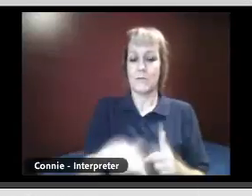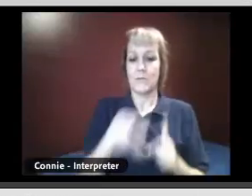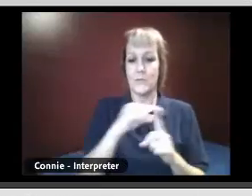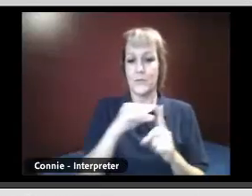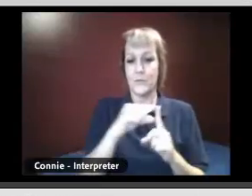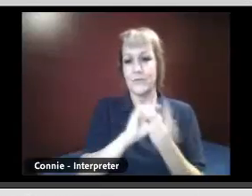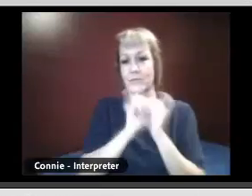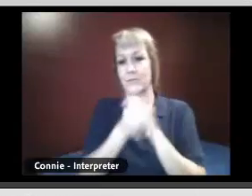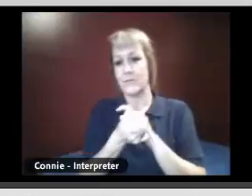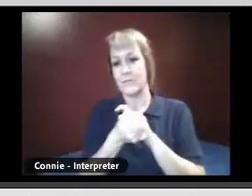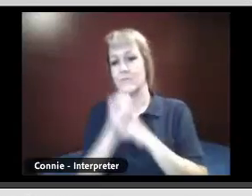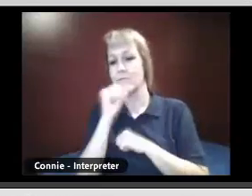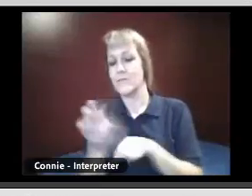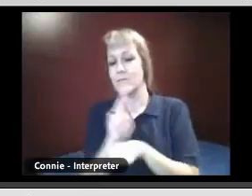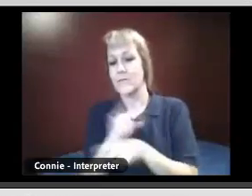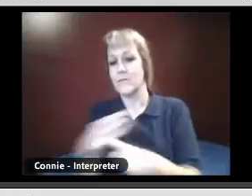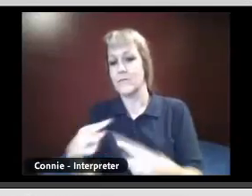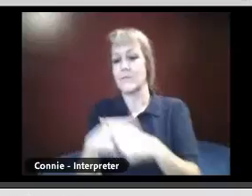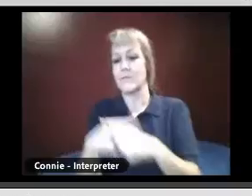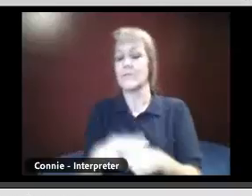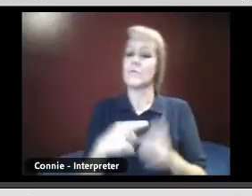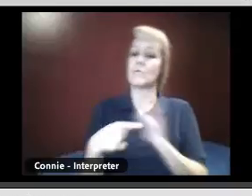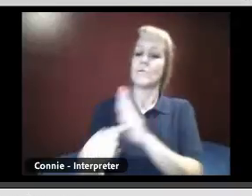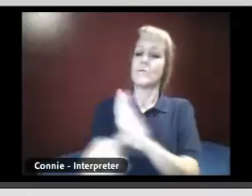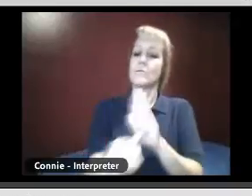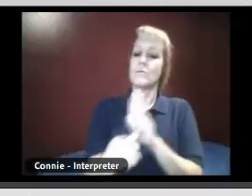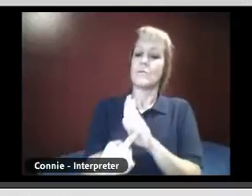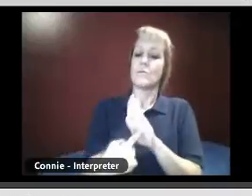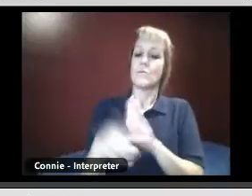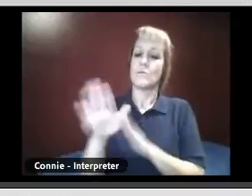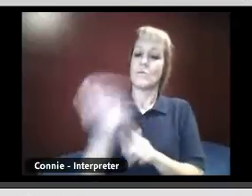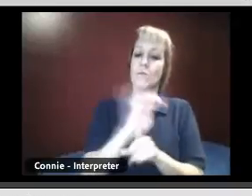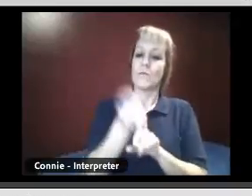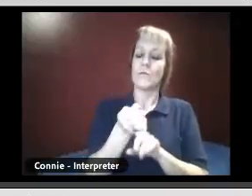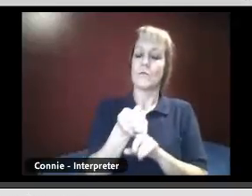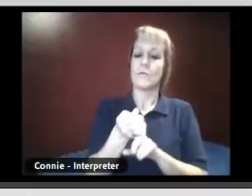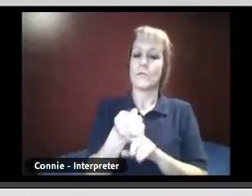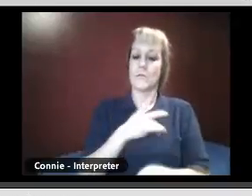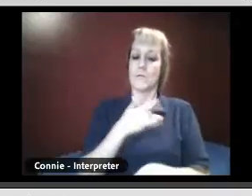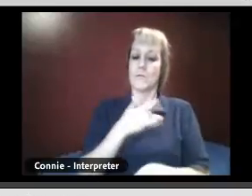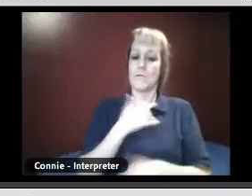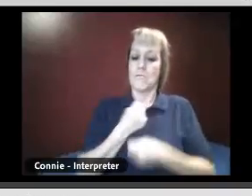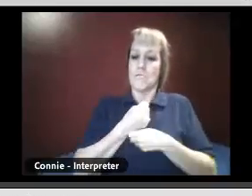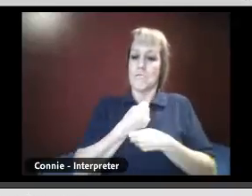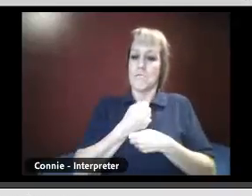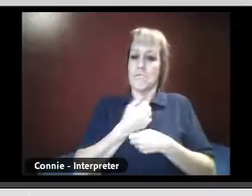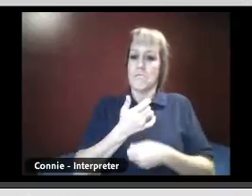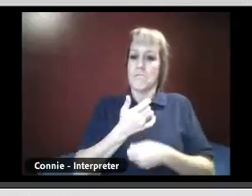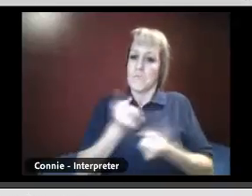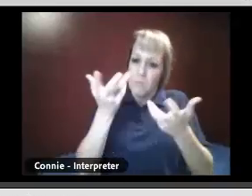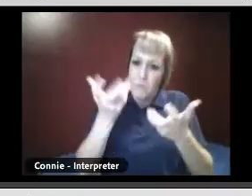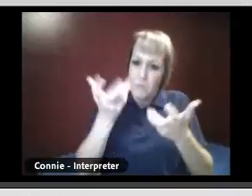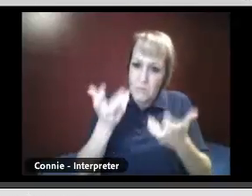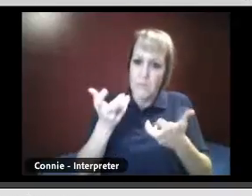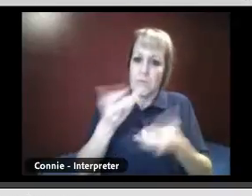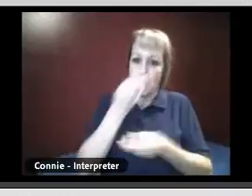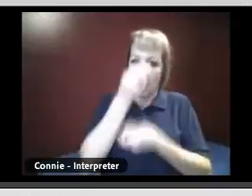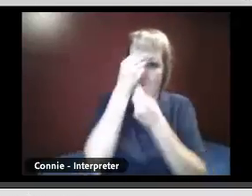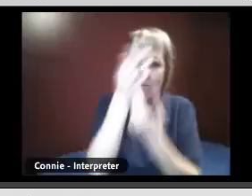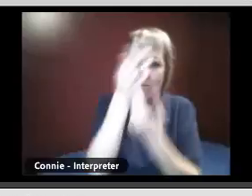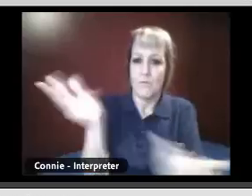create an atmosphere that almost draws people out to look at things in very unique ways or different